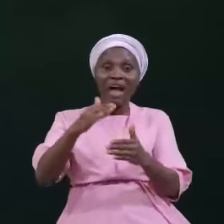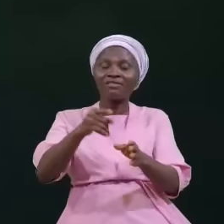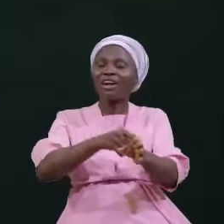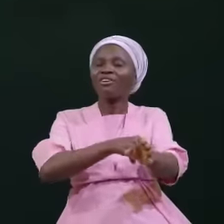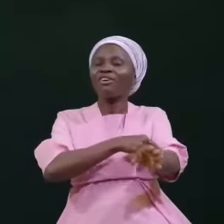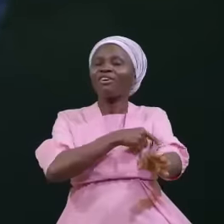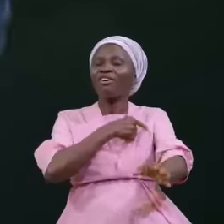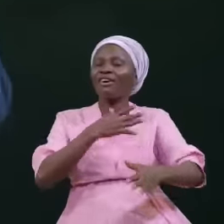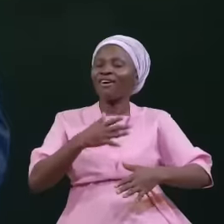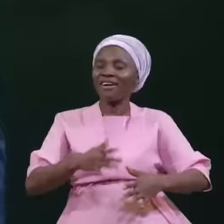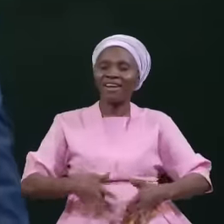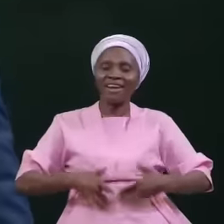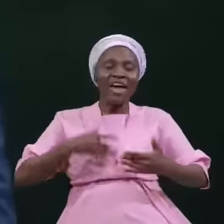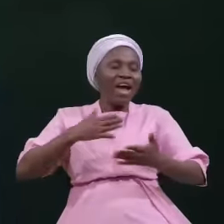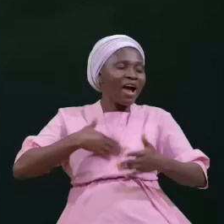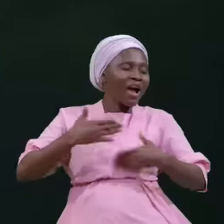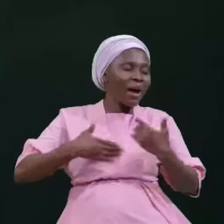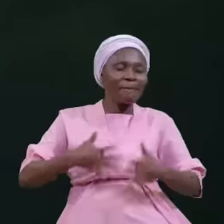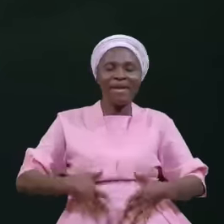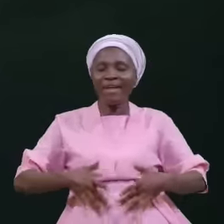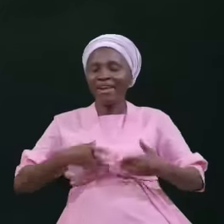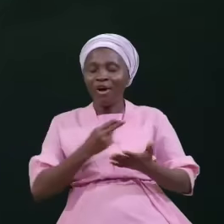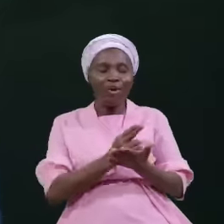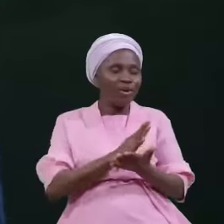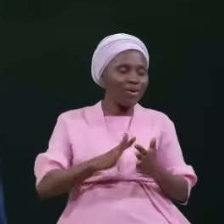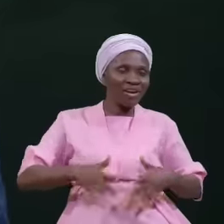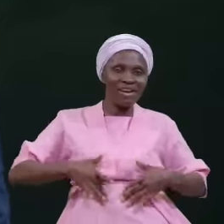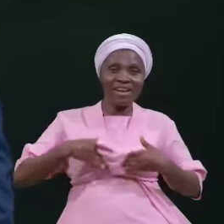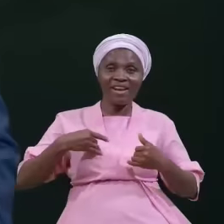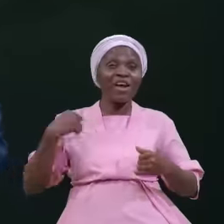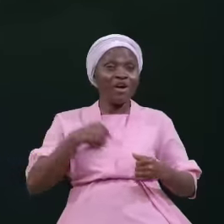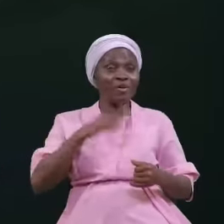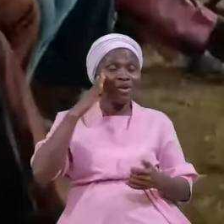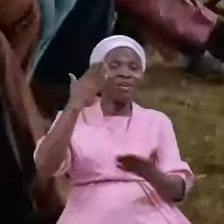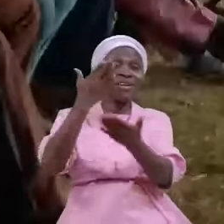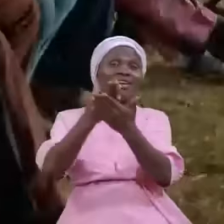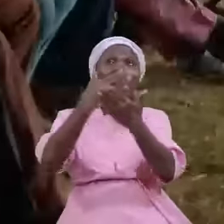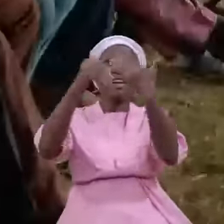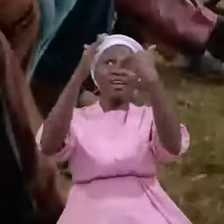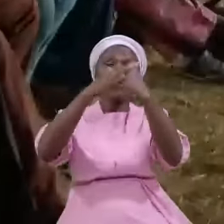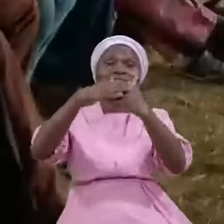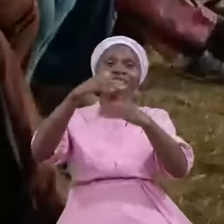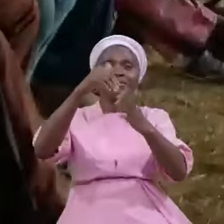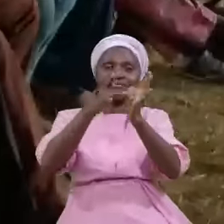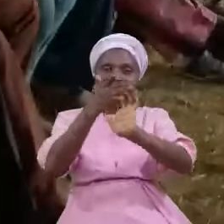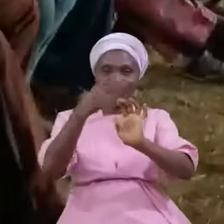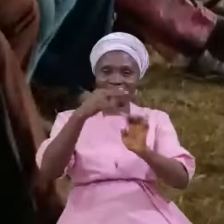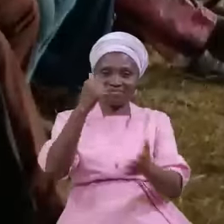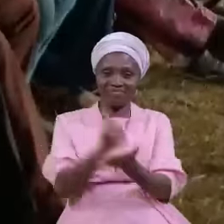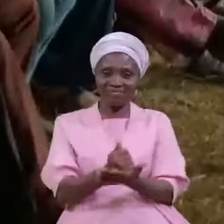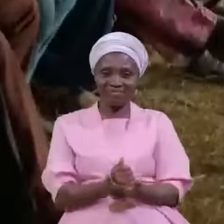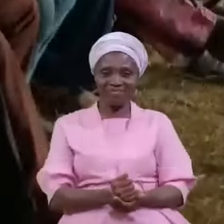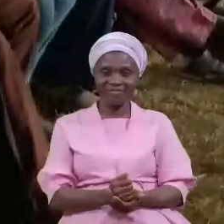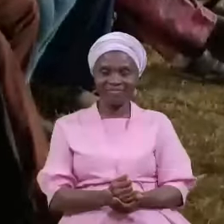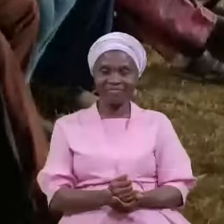holy life, healthy life, where we'll get to heaven in Jesus' name. Because